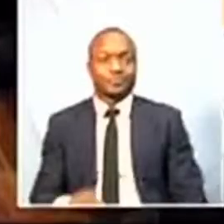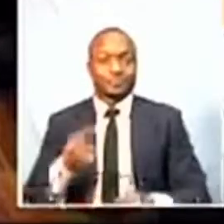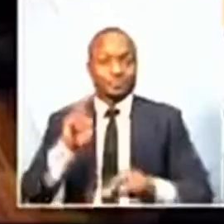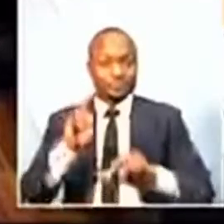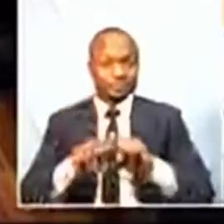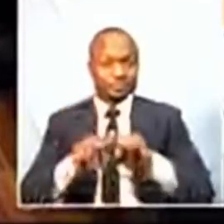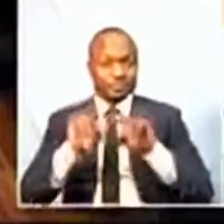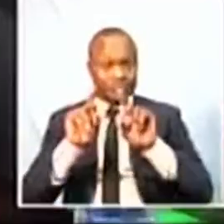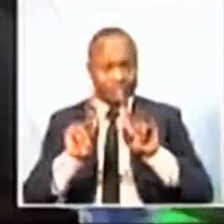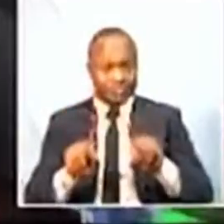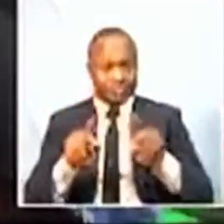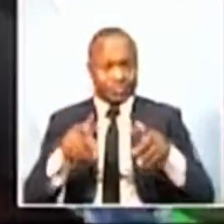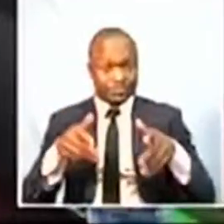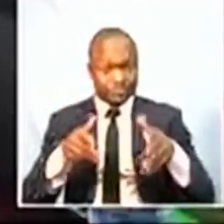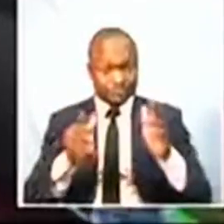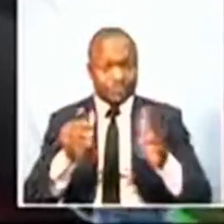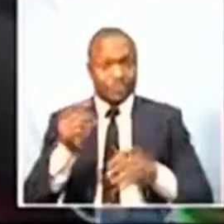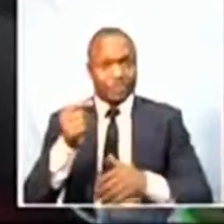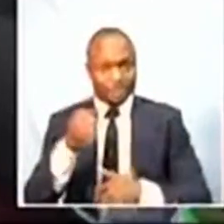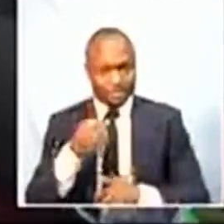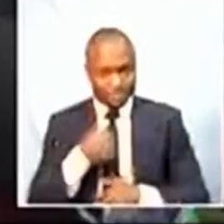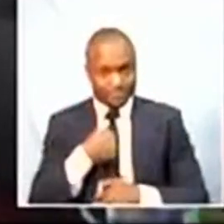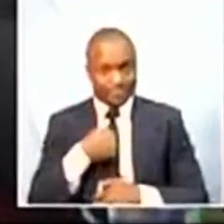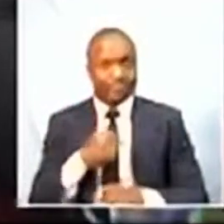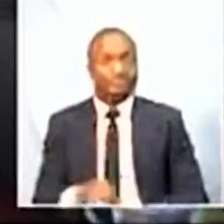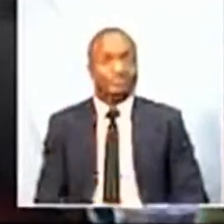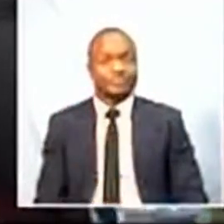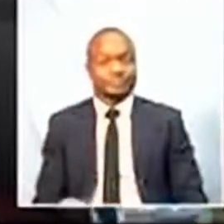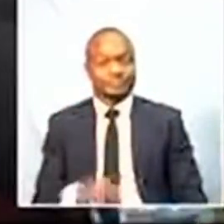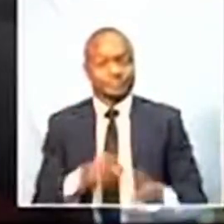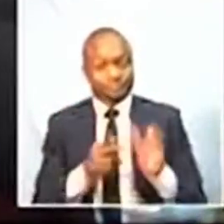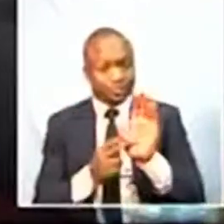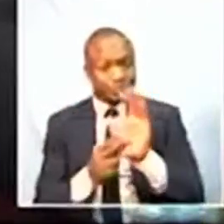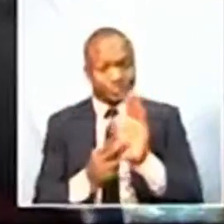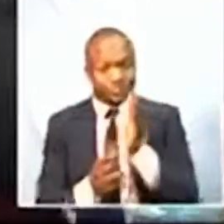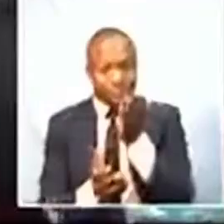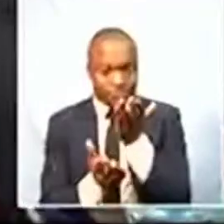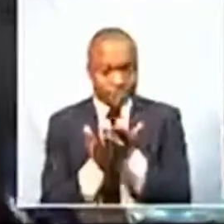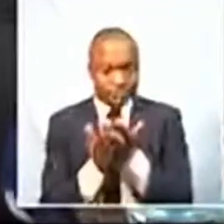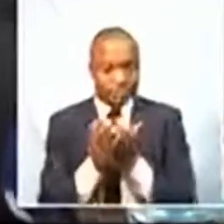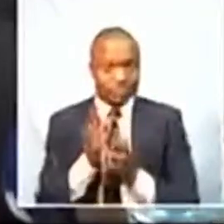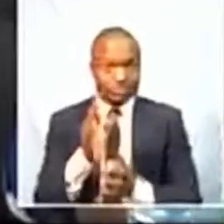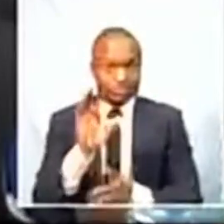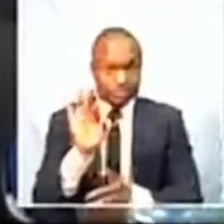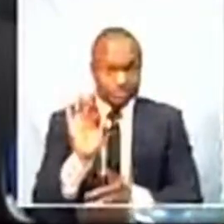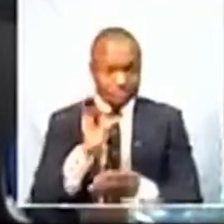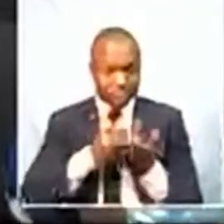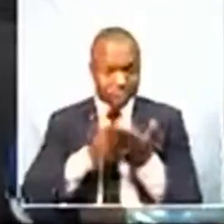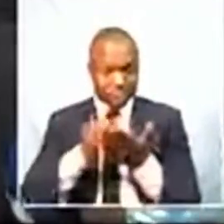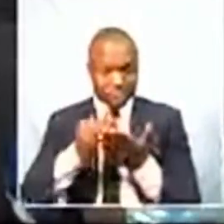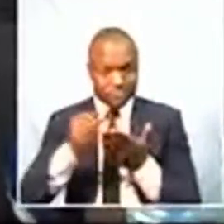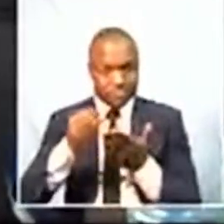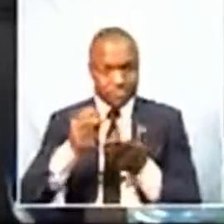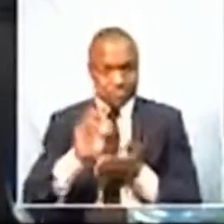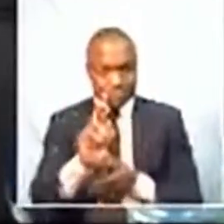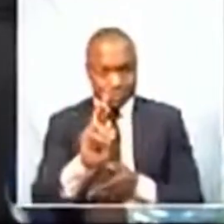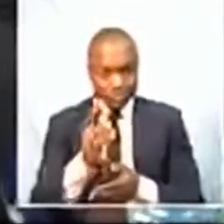Chair, allow me to refer to Appendix 9, failure to recover loans, on page